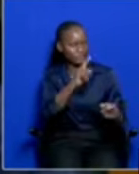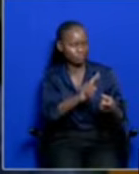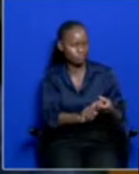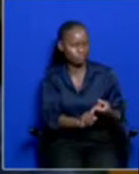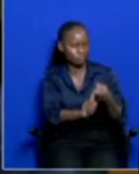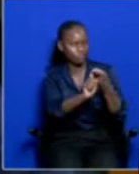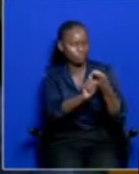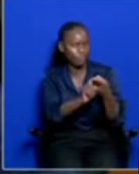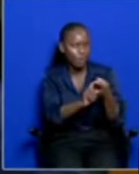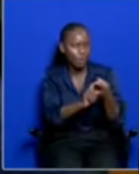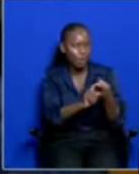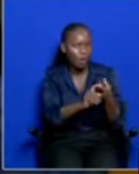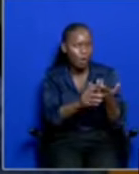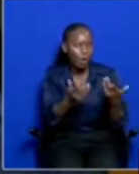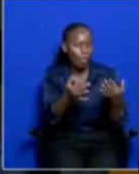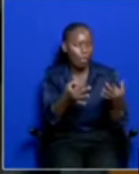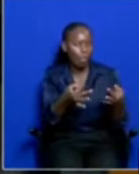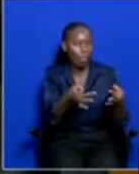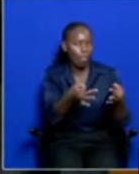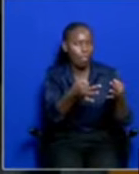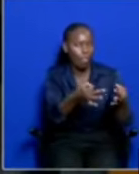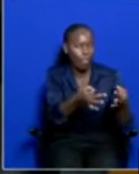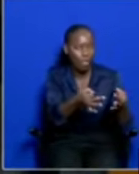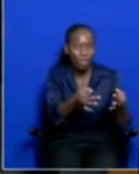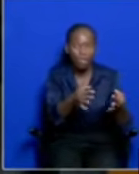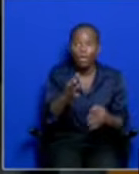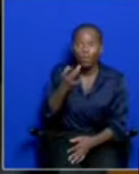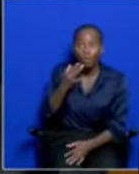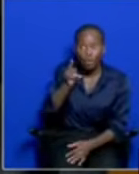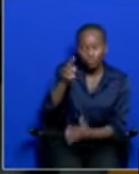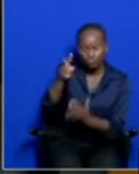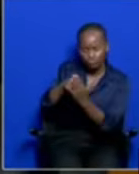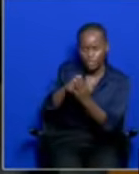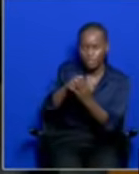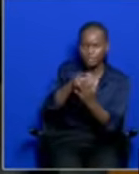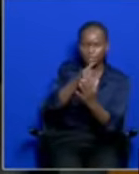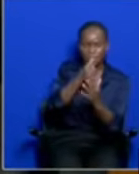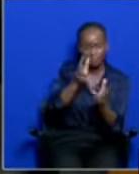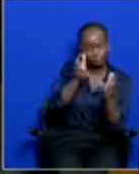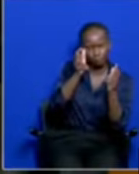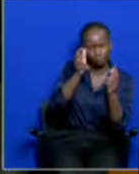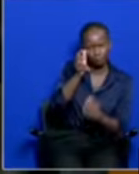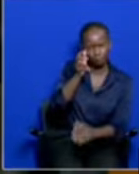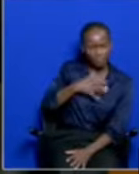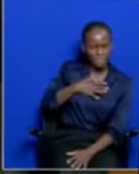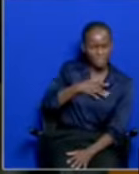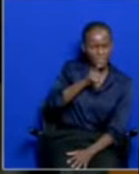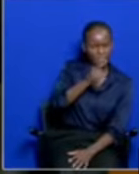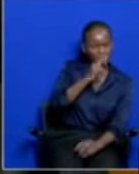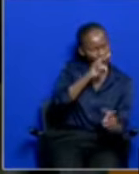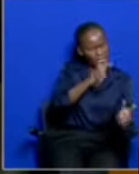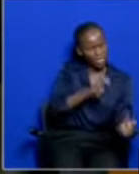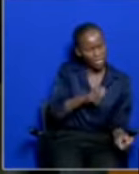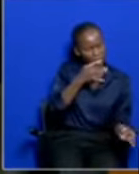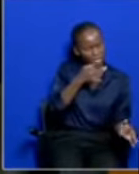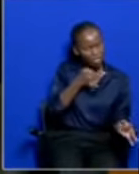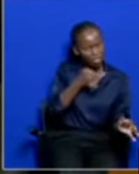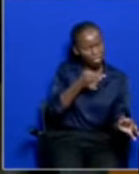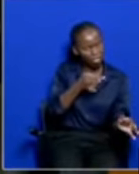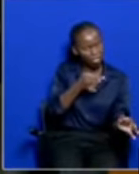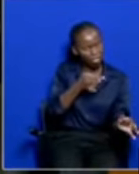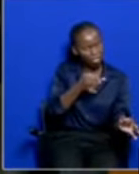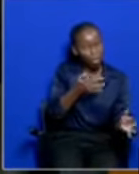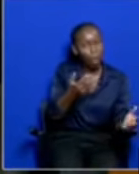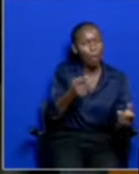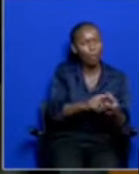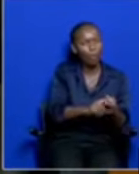you narrate about this specific case. Would you say the investigation has stagnated, or would you say you still